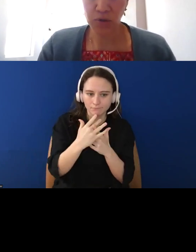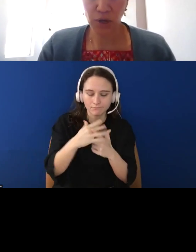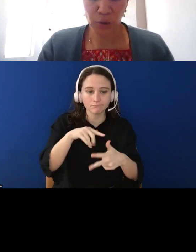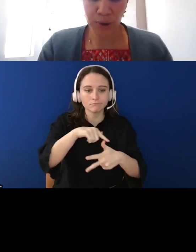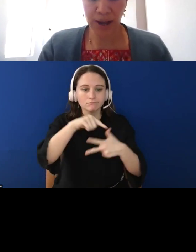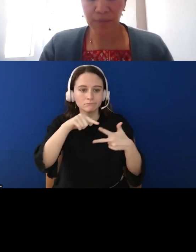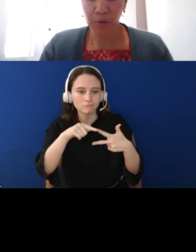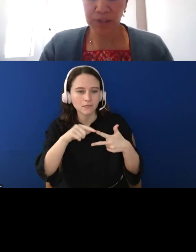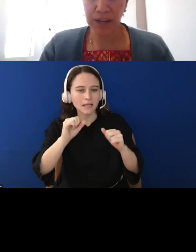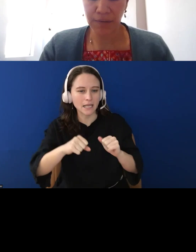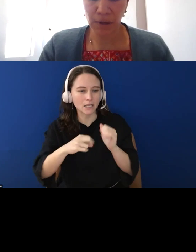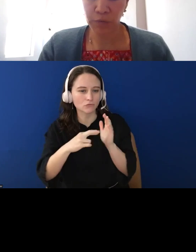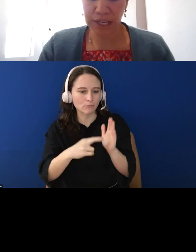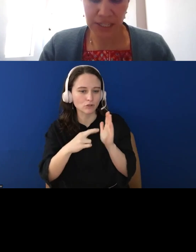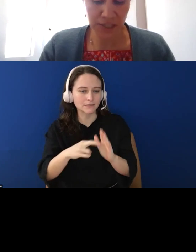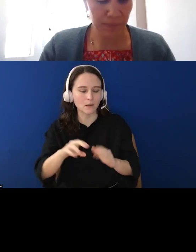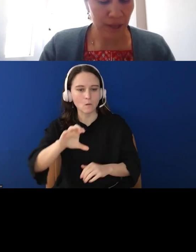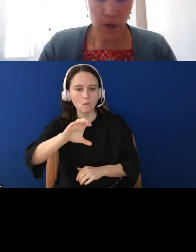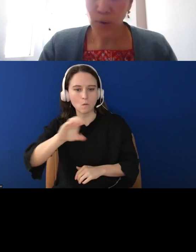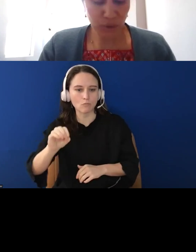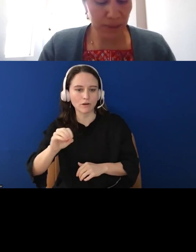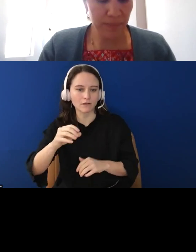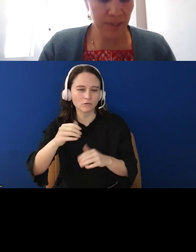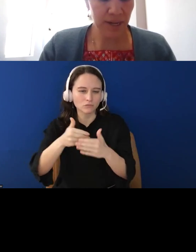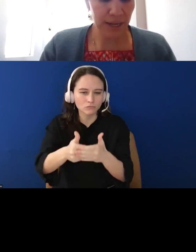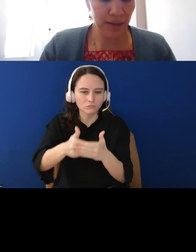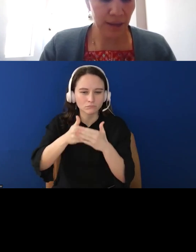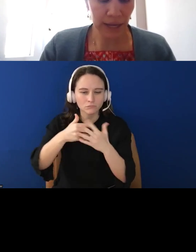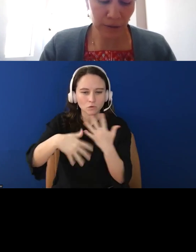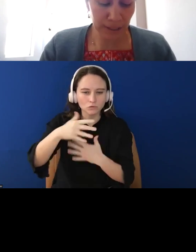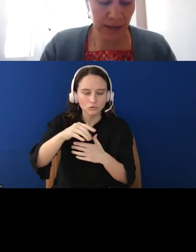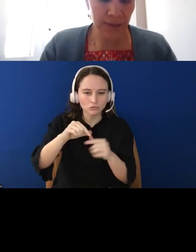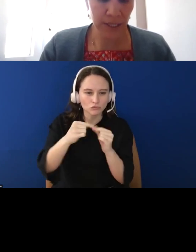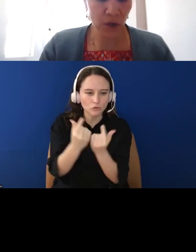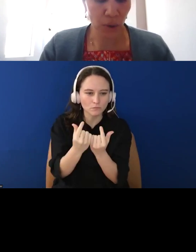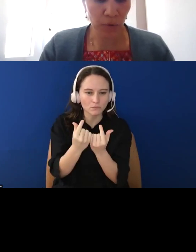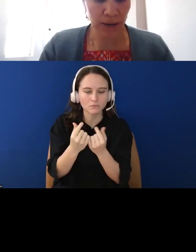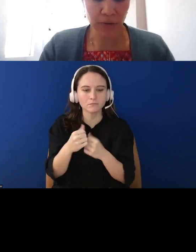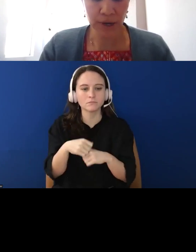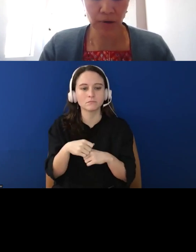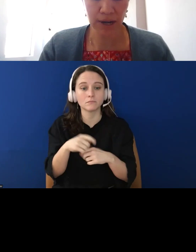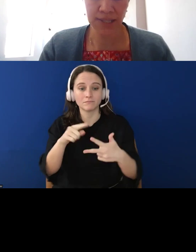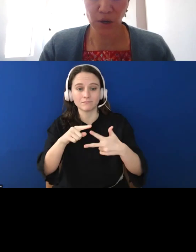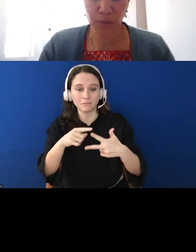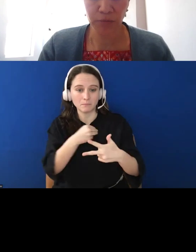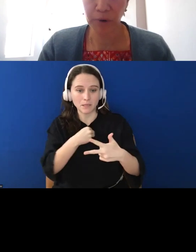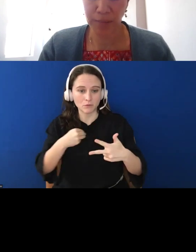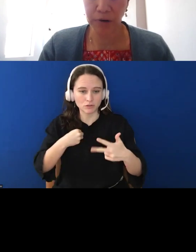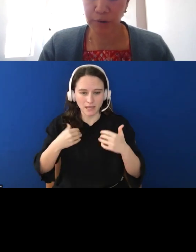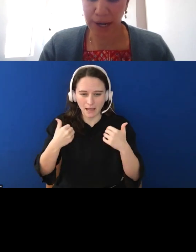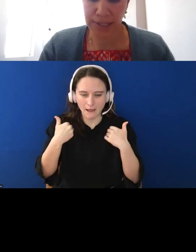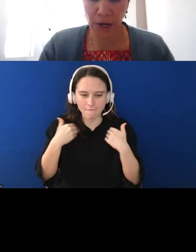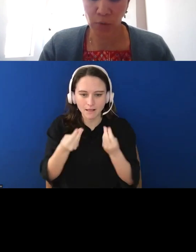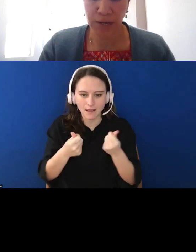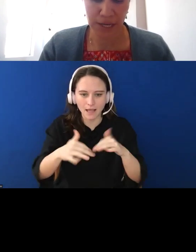close social group above the level of kinship, whose members had held land in common and recognized a number of